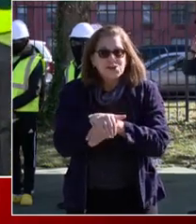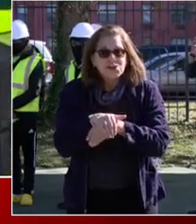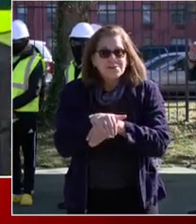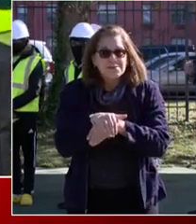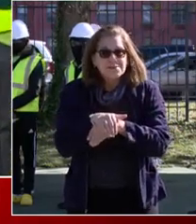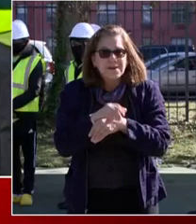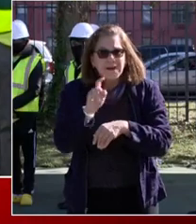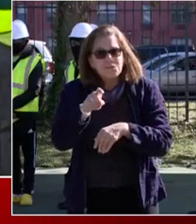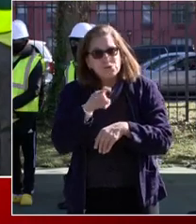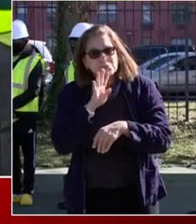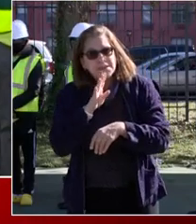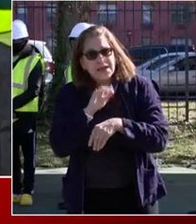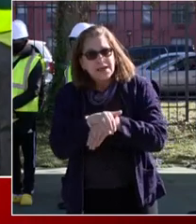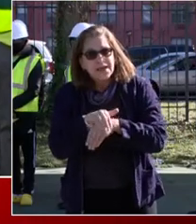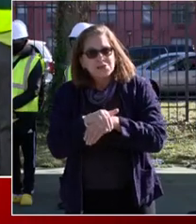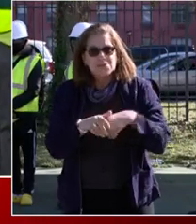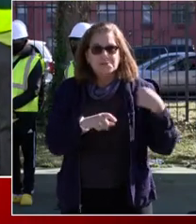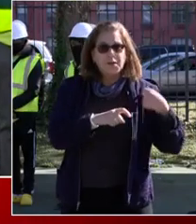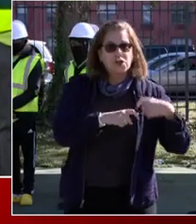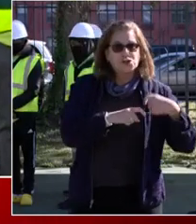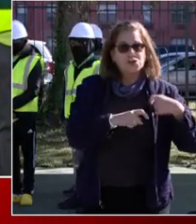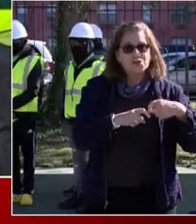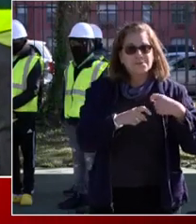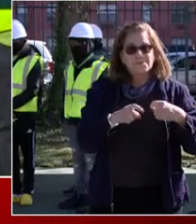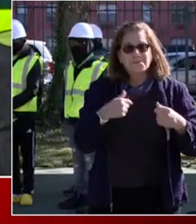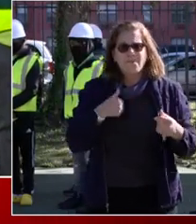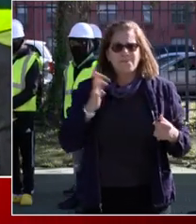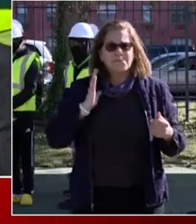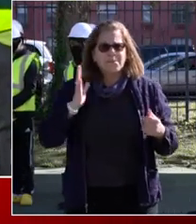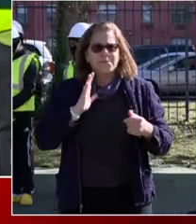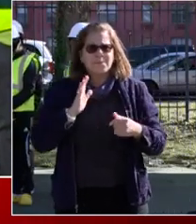way, back then I didn't speak English. So